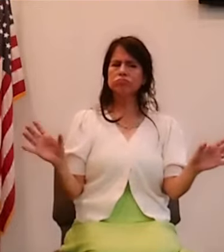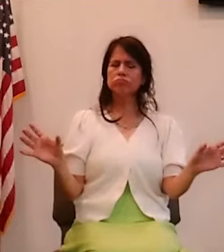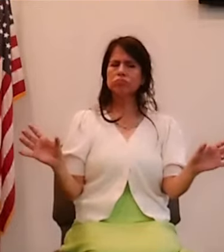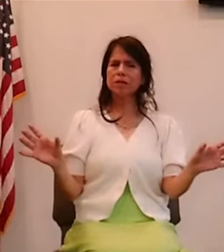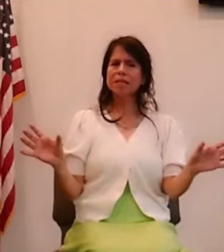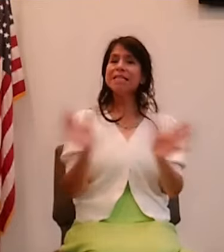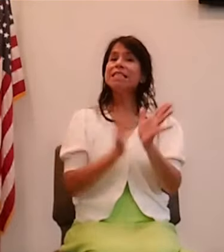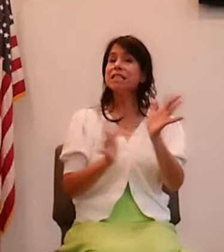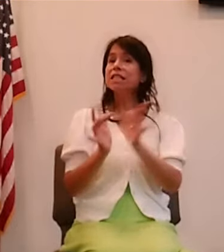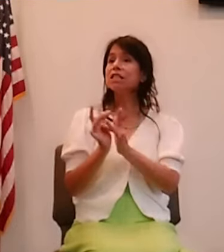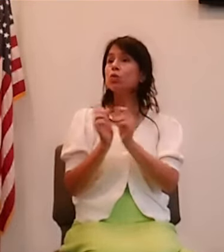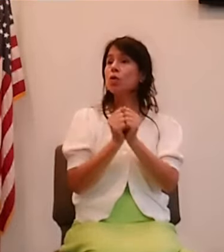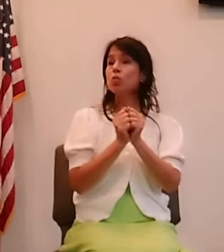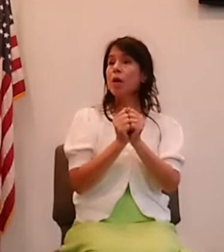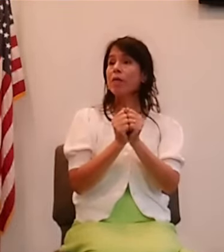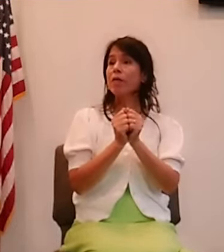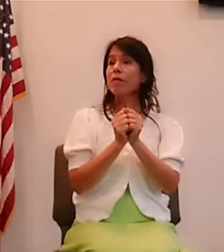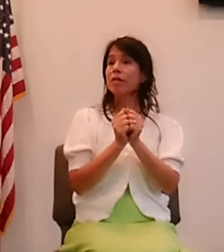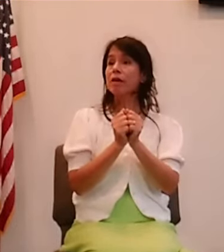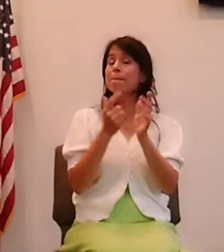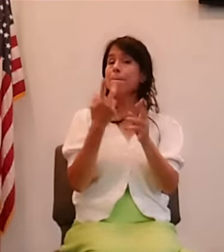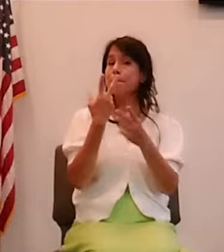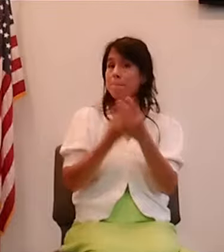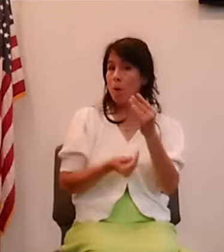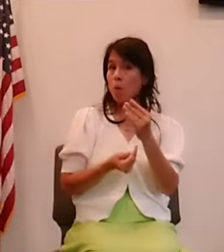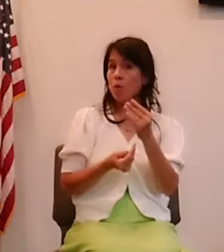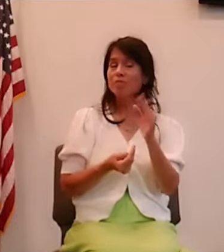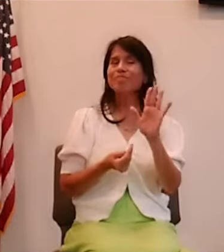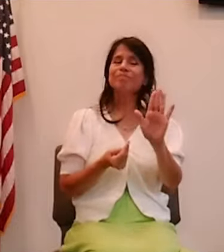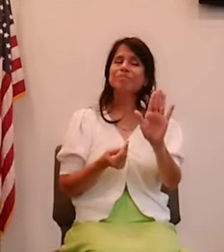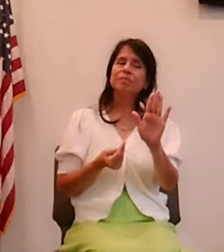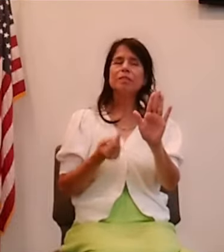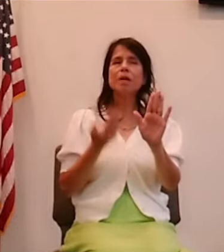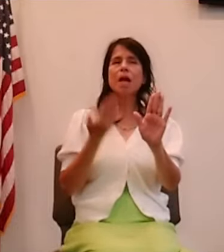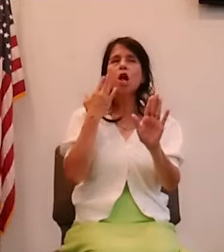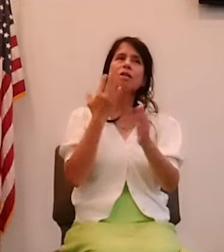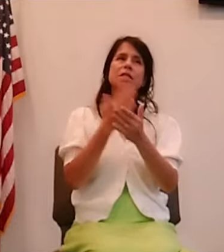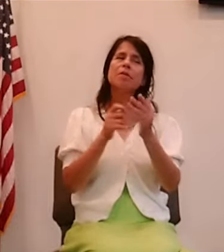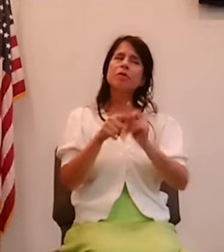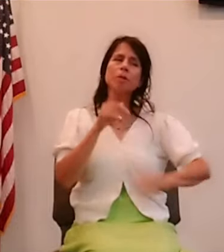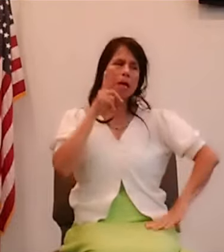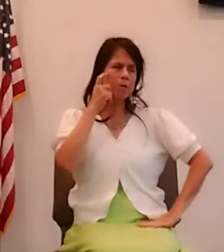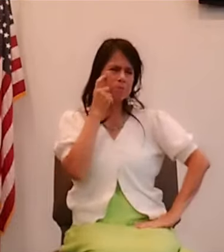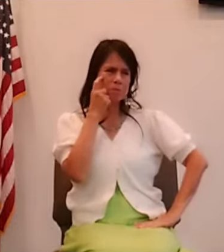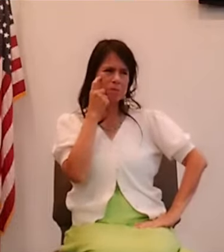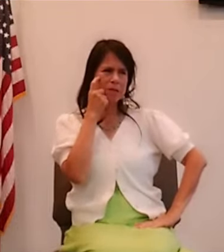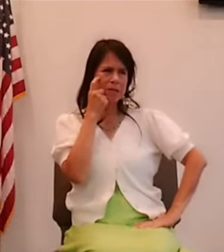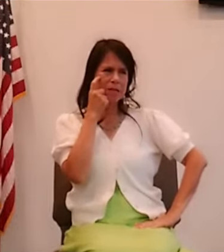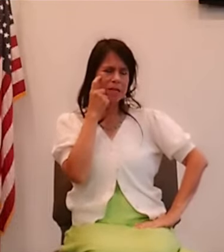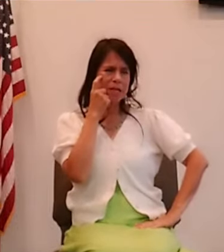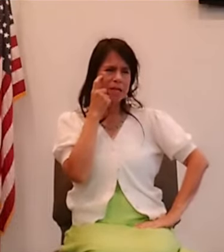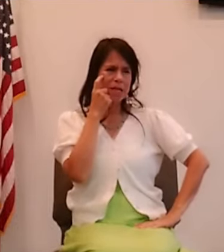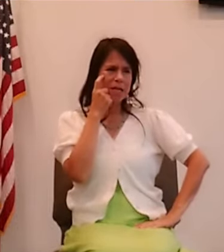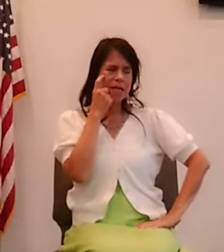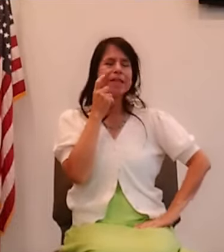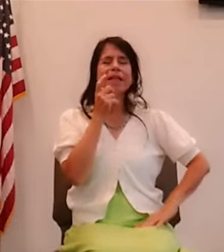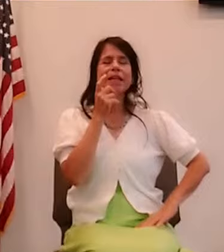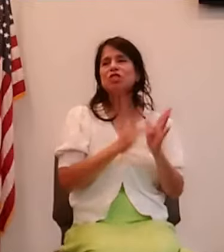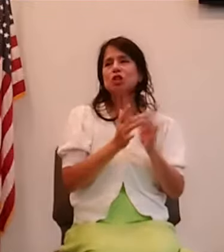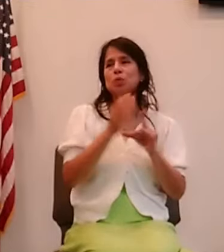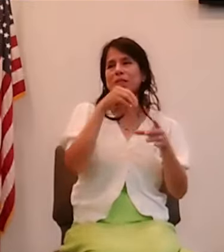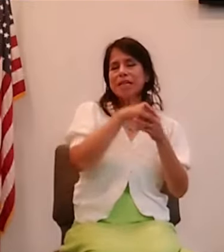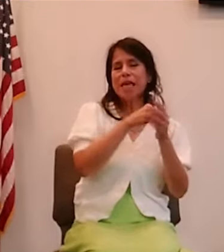the boat with them. Now, I know the theological among us are going to tell us that Jesus was in the boat with them in the Old Testament too.